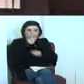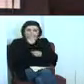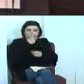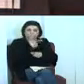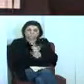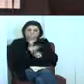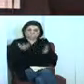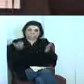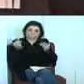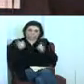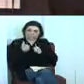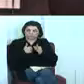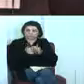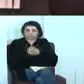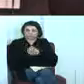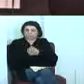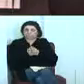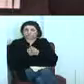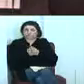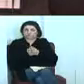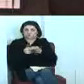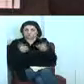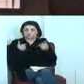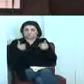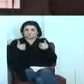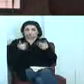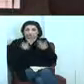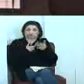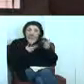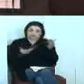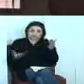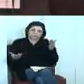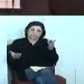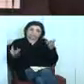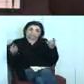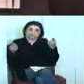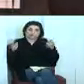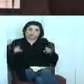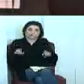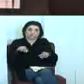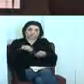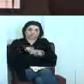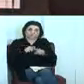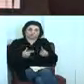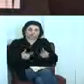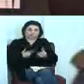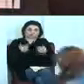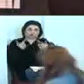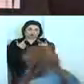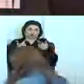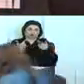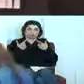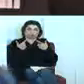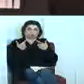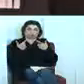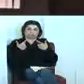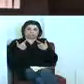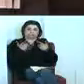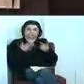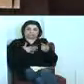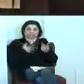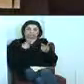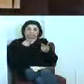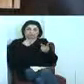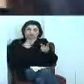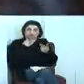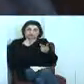shy. If you've got something going on in your life, I know my voice will probably shake